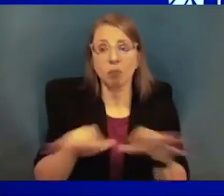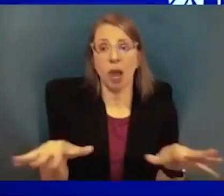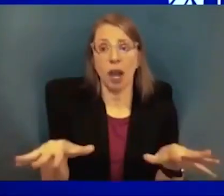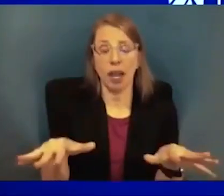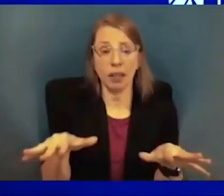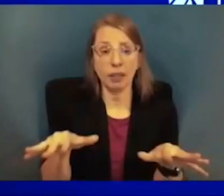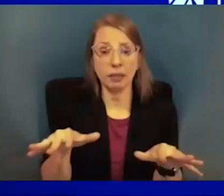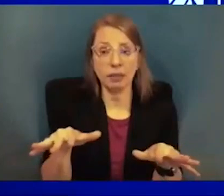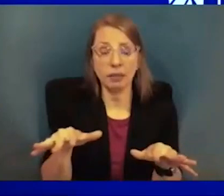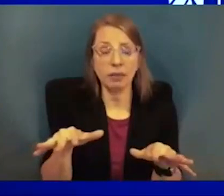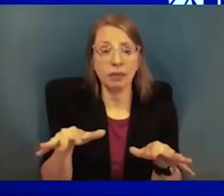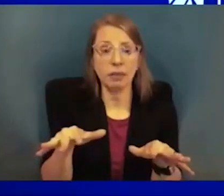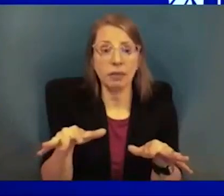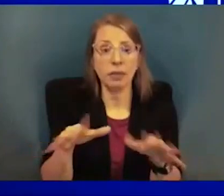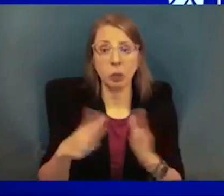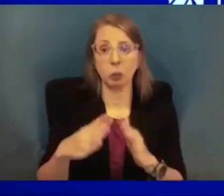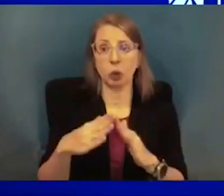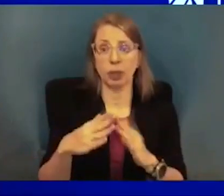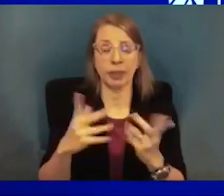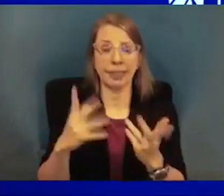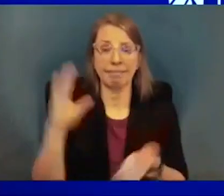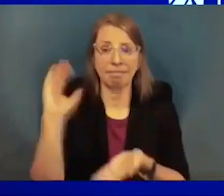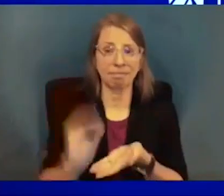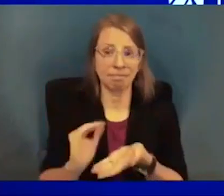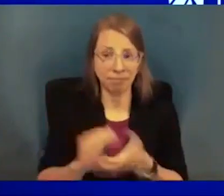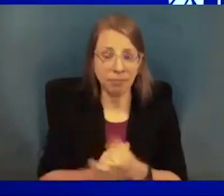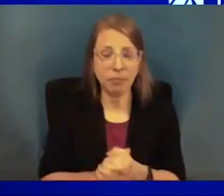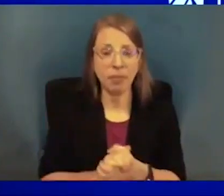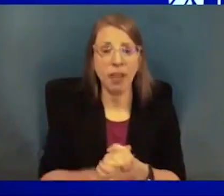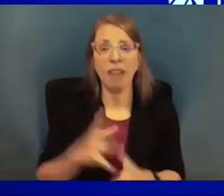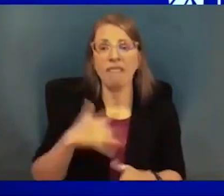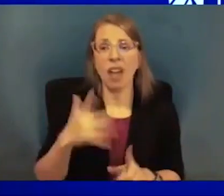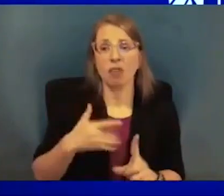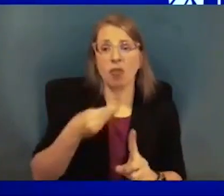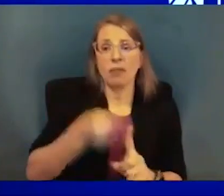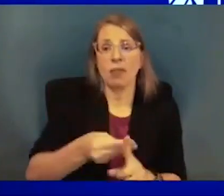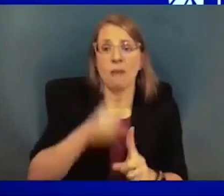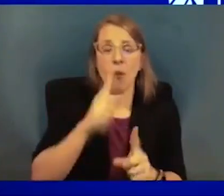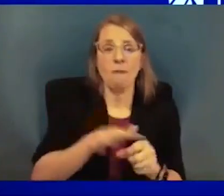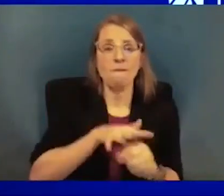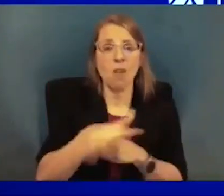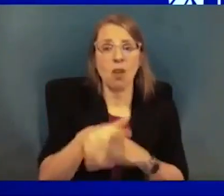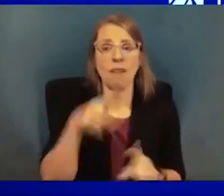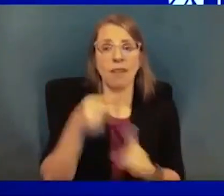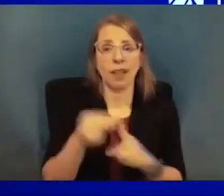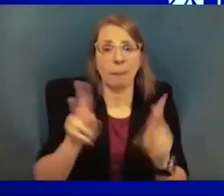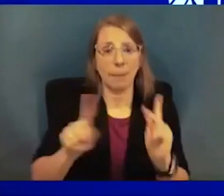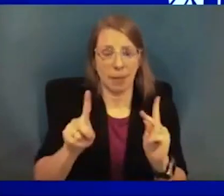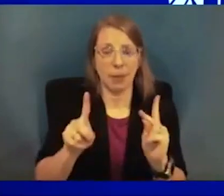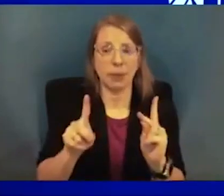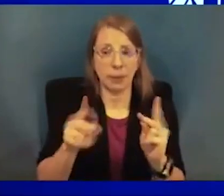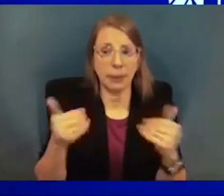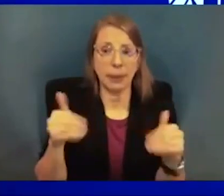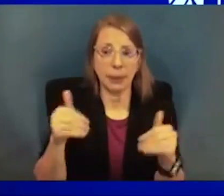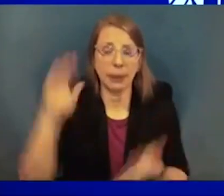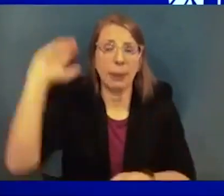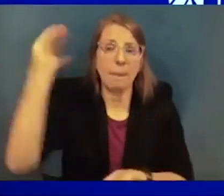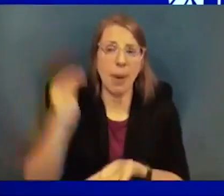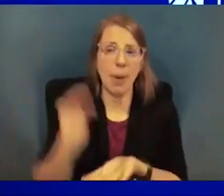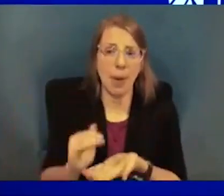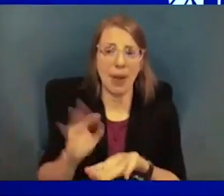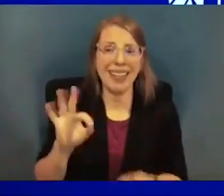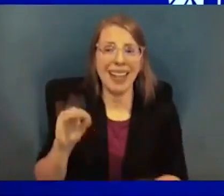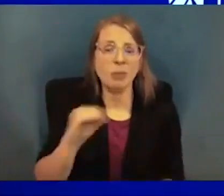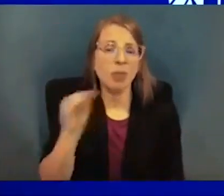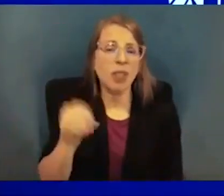community. So we felt that transmission of the virus for those fully vaccinated people was significantly reduced, 90% or more.